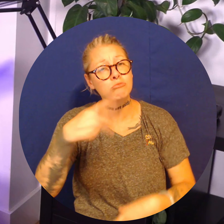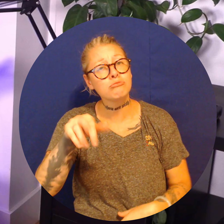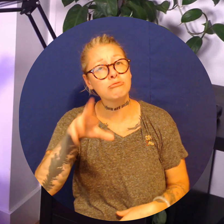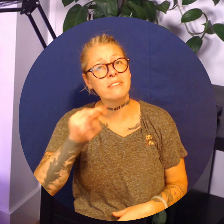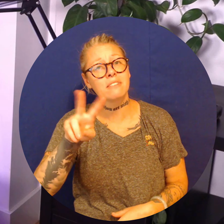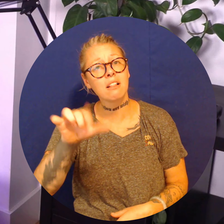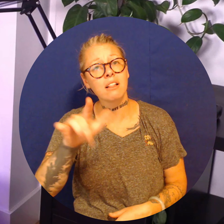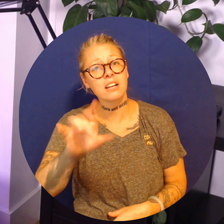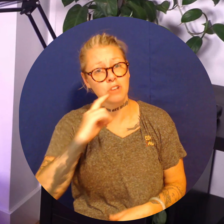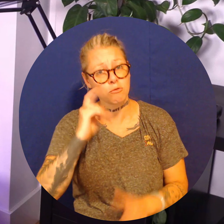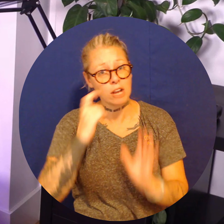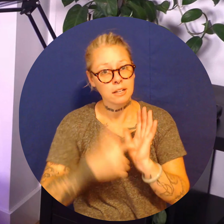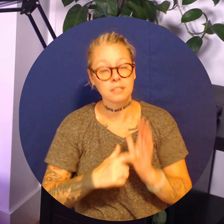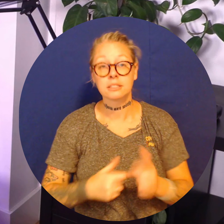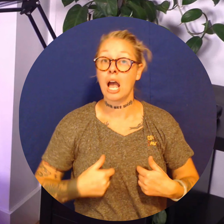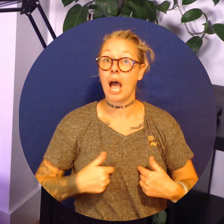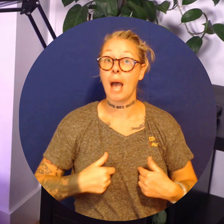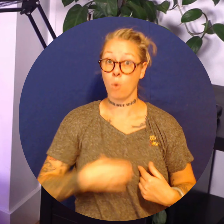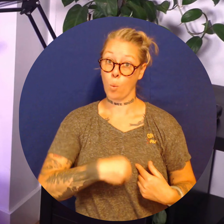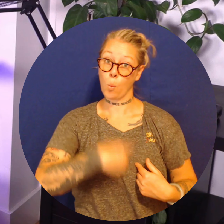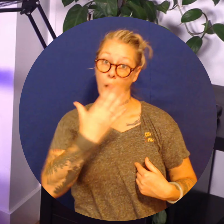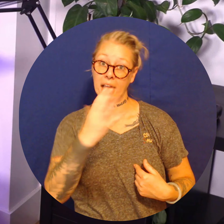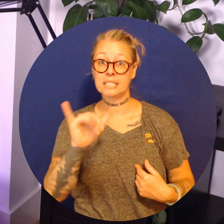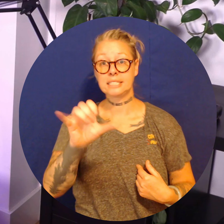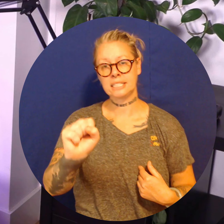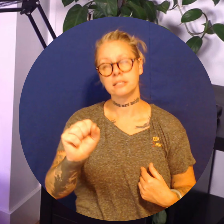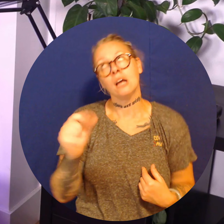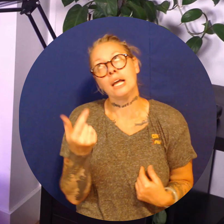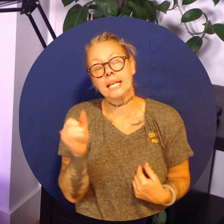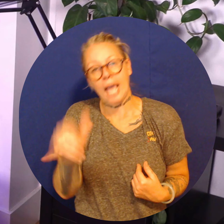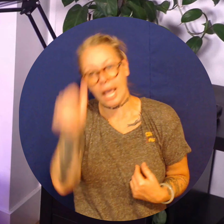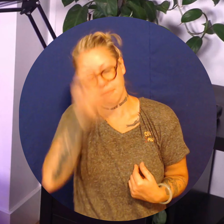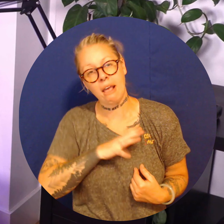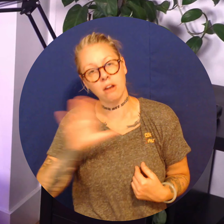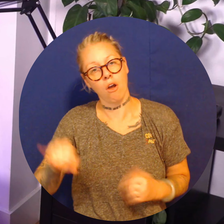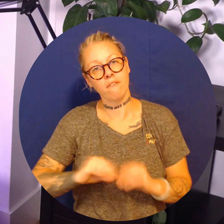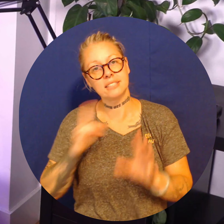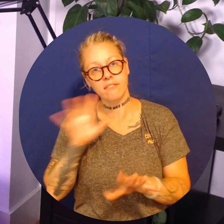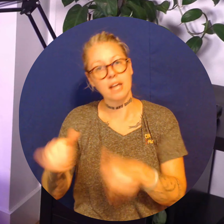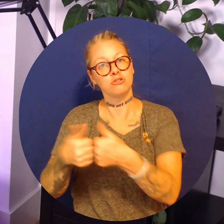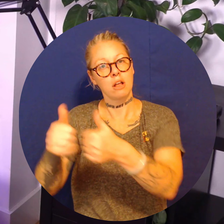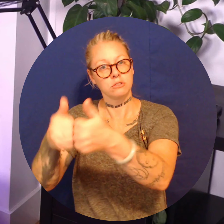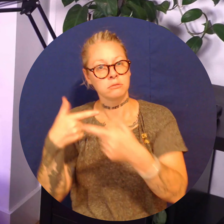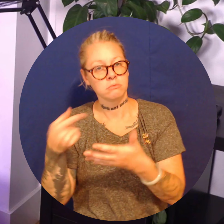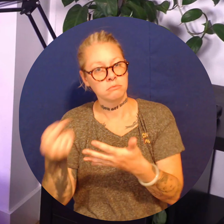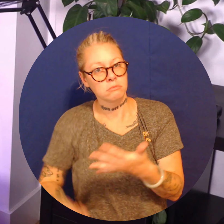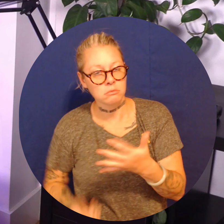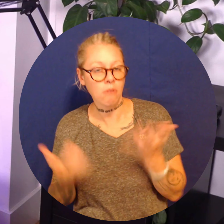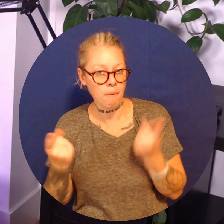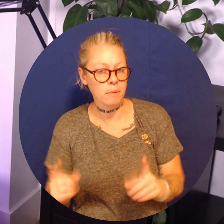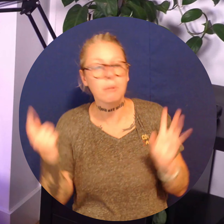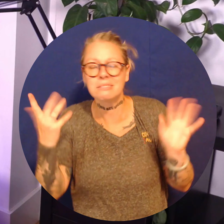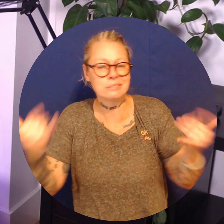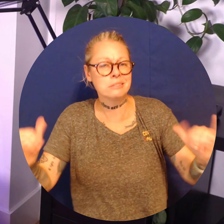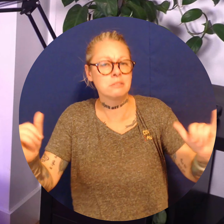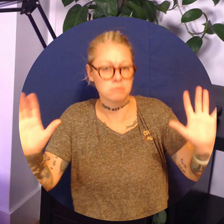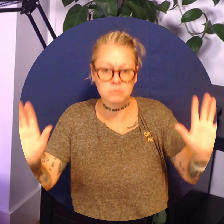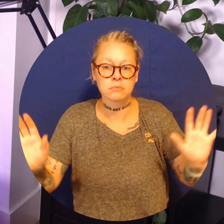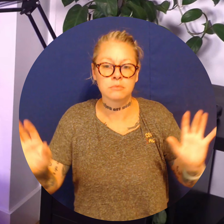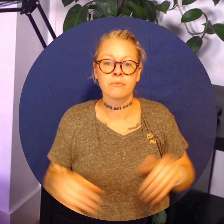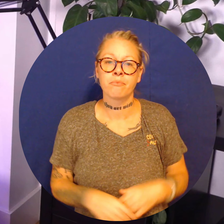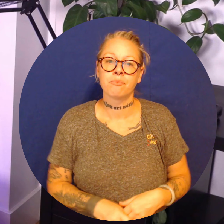and like i'm also a white cis i'm a gay man so like yeah that's obviously been an issue and you know there's a lot of other things going on